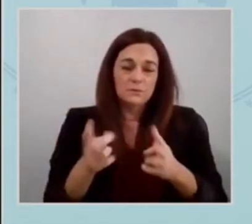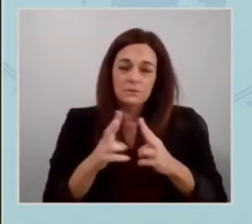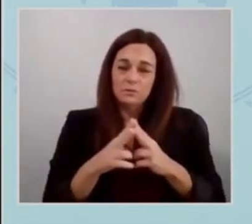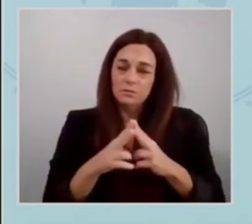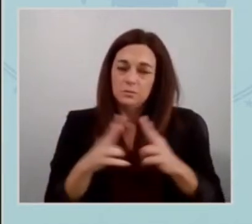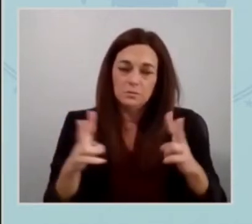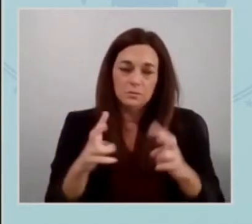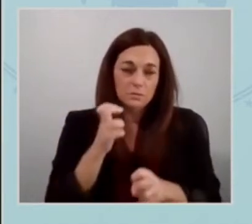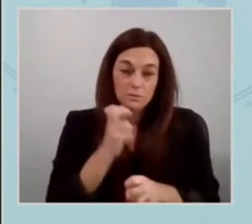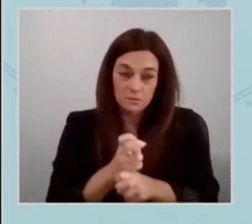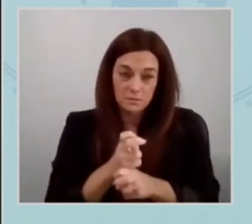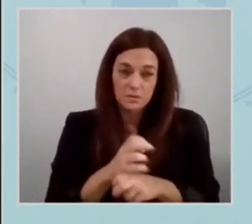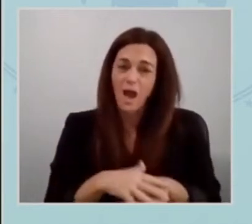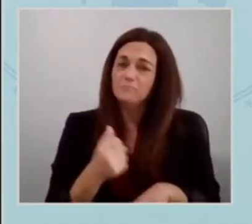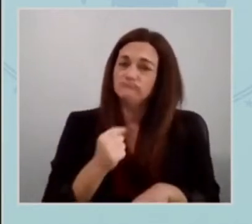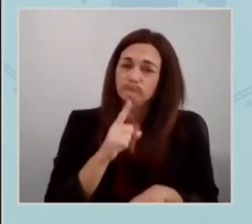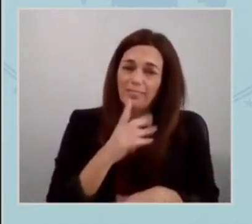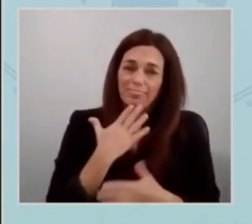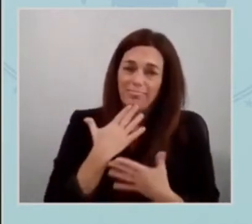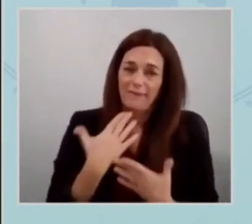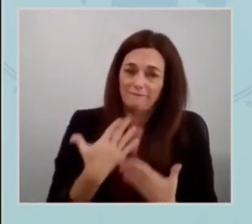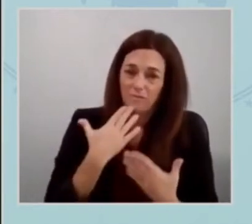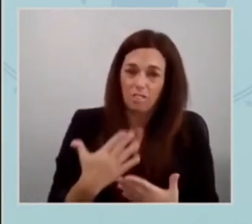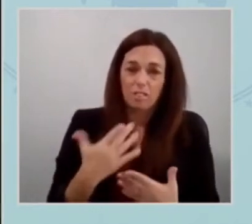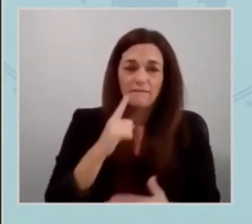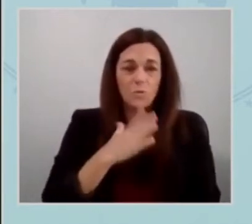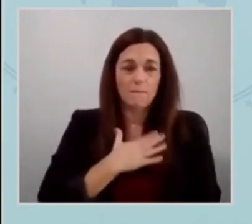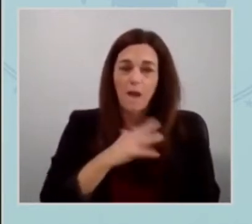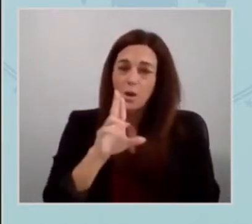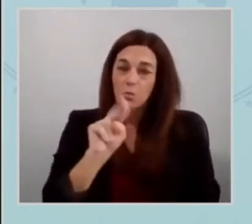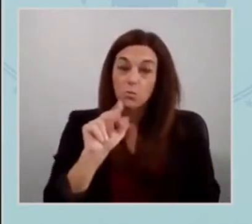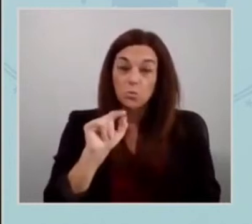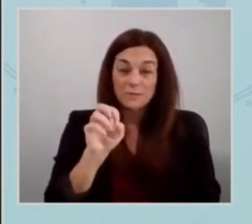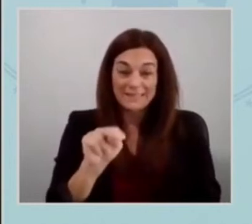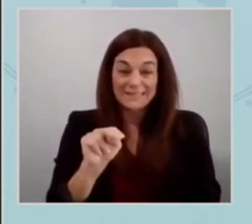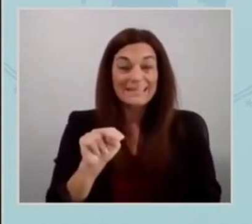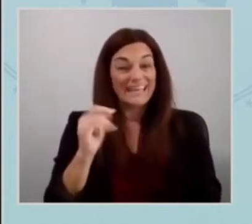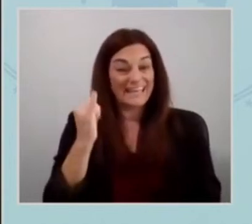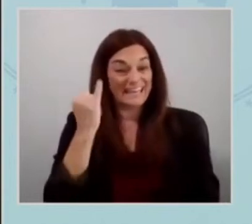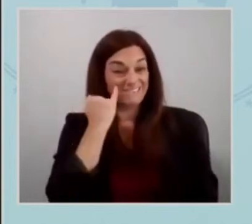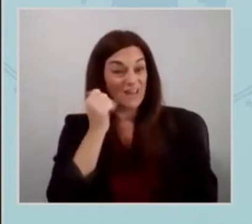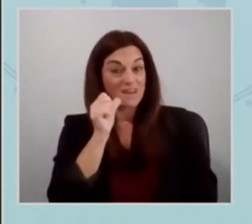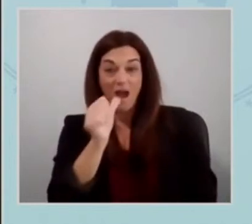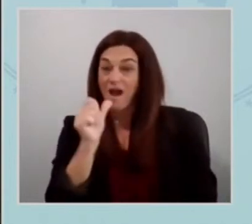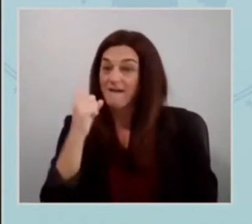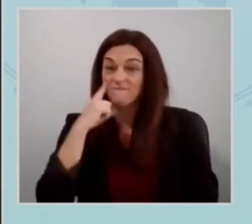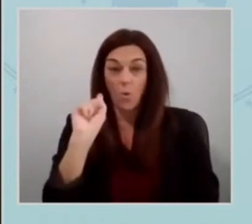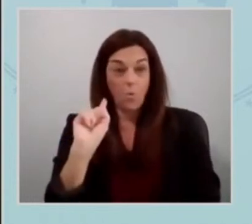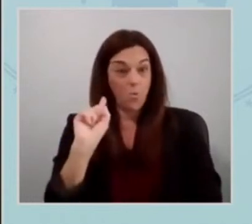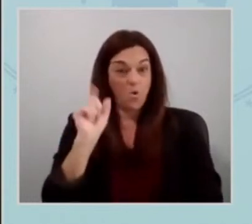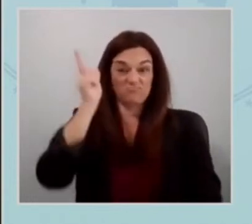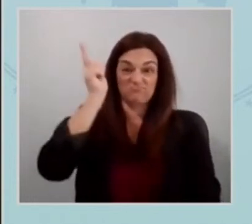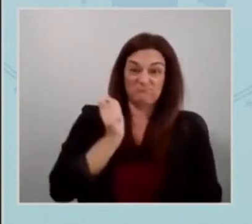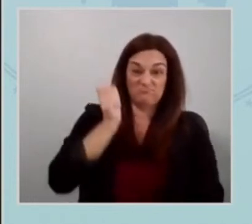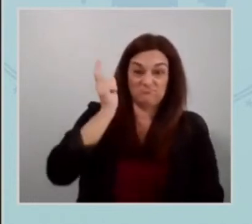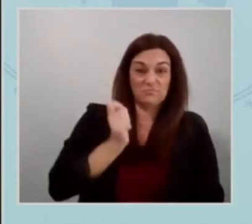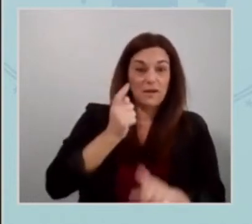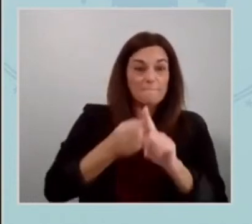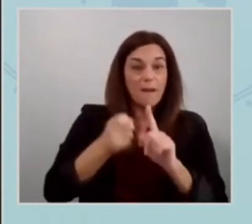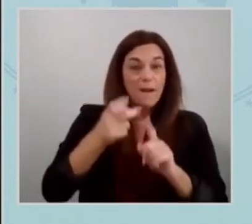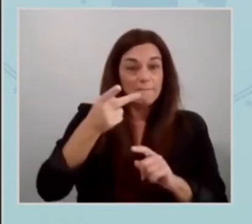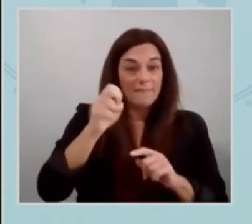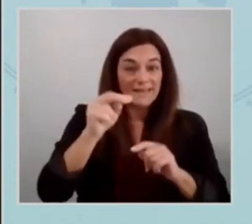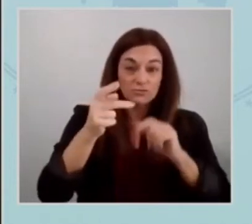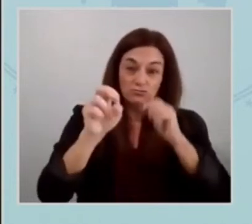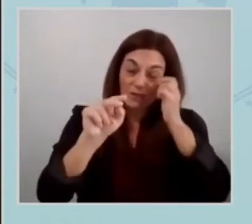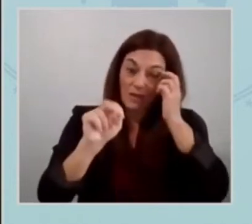Like I said before, it has been very, very hard. I am so thankful for my union because if it